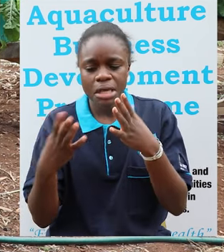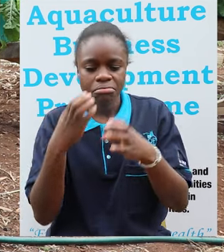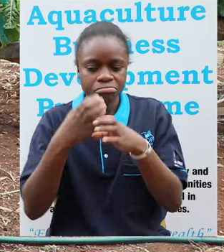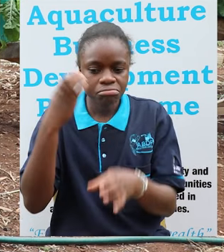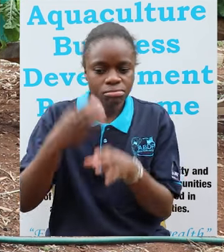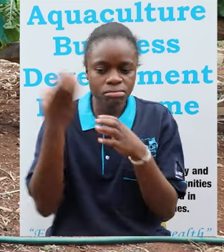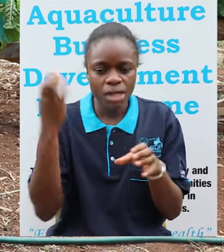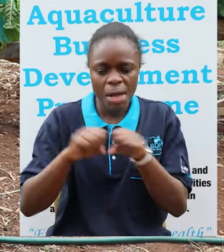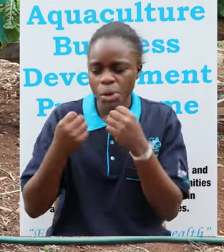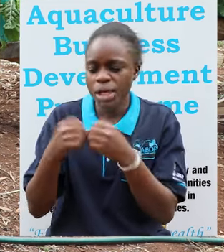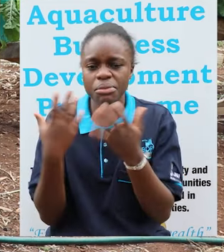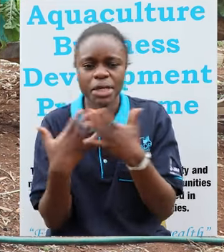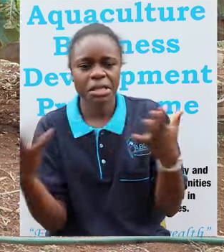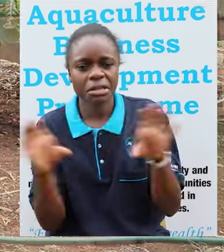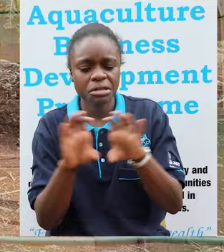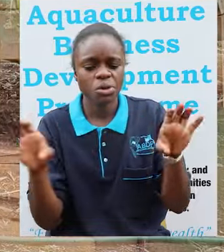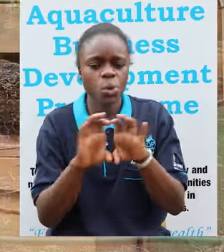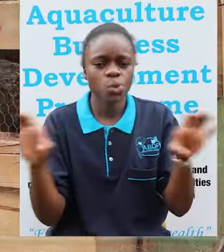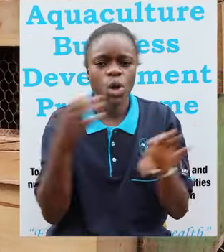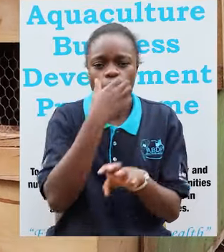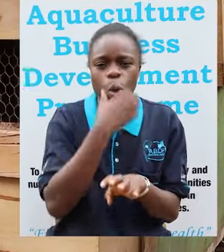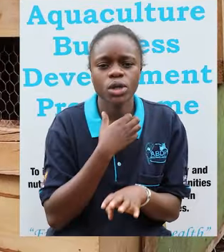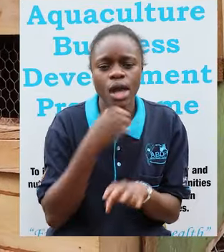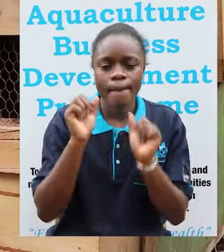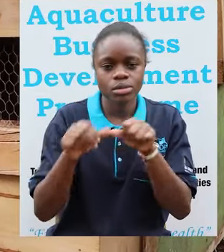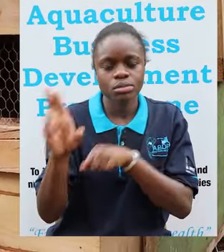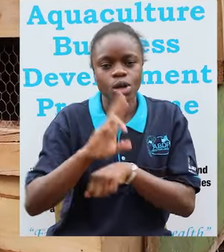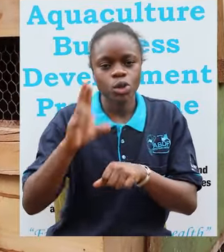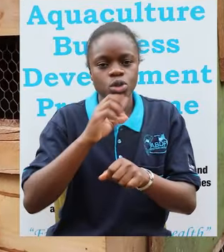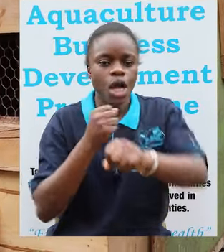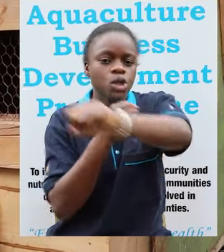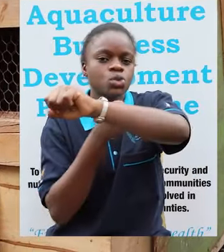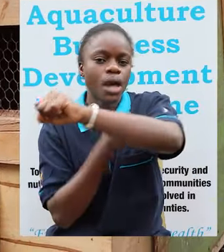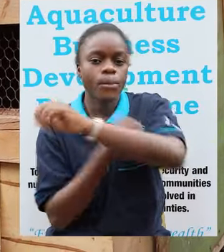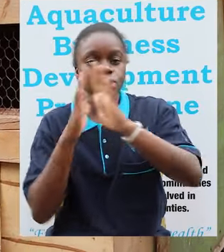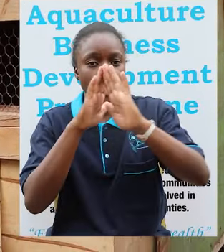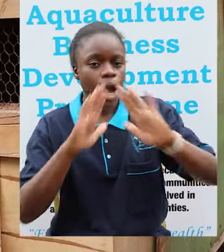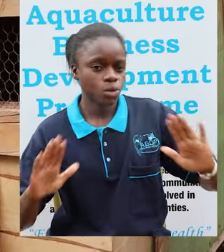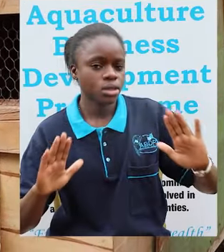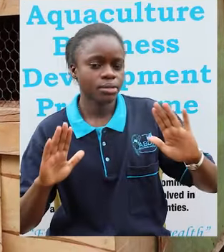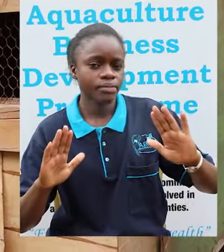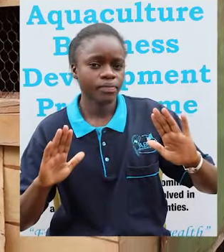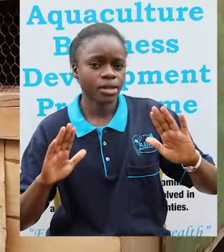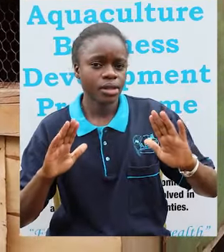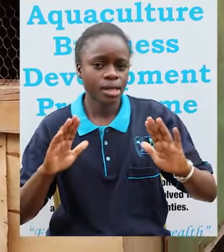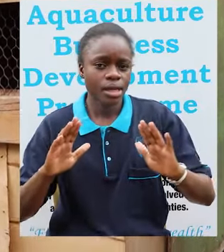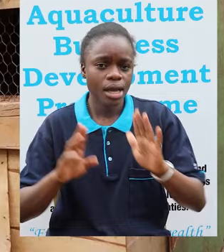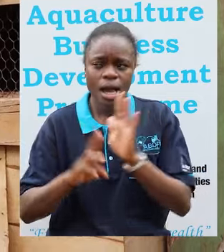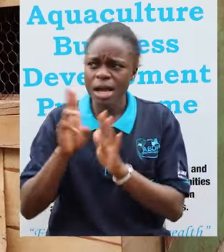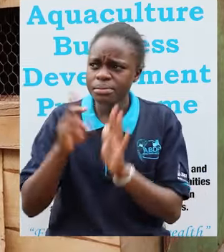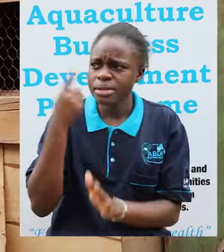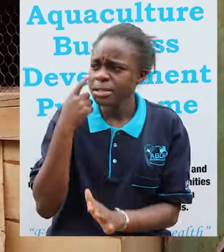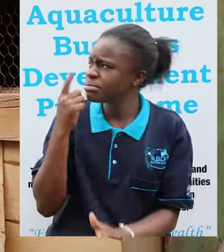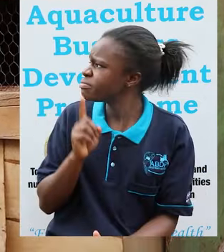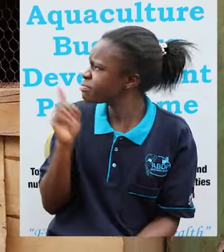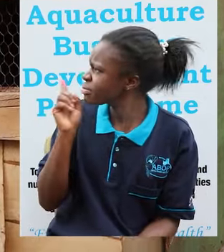poultry place, housing, and then you need the poles to support the housing. And up here,